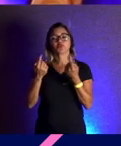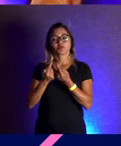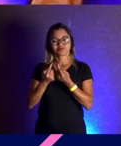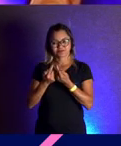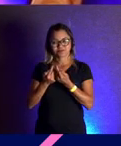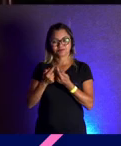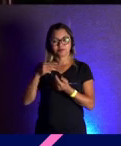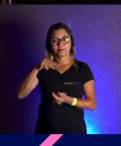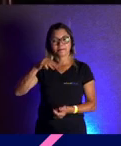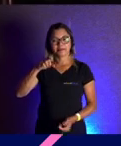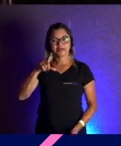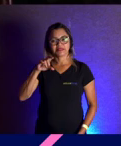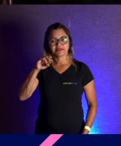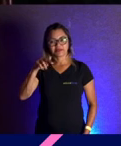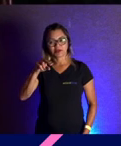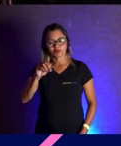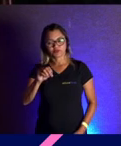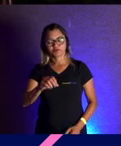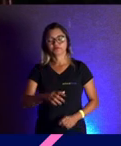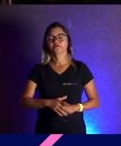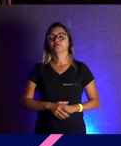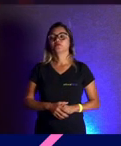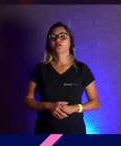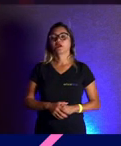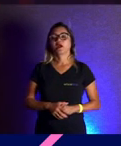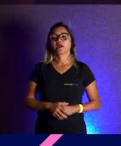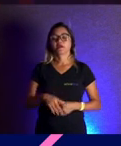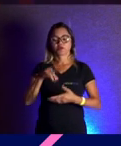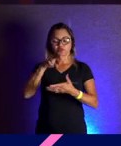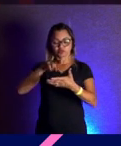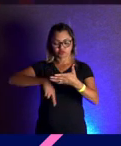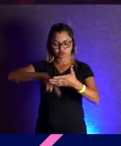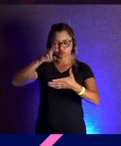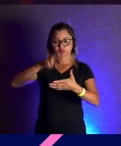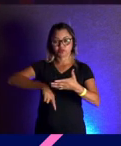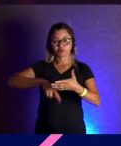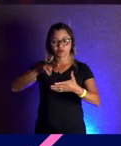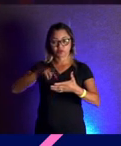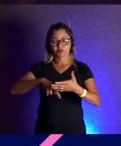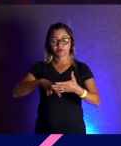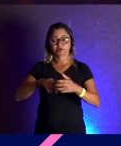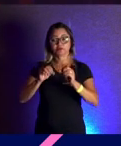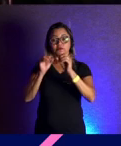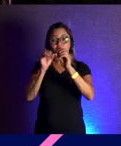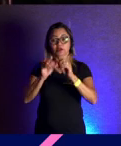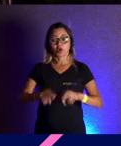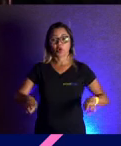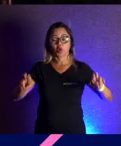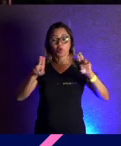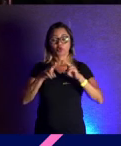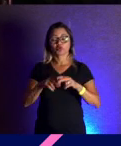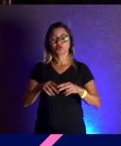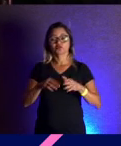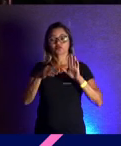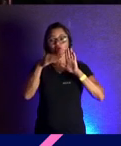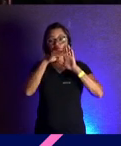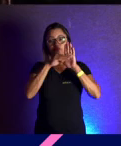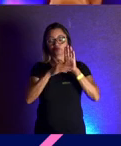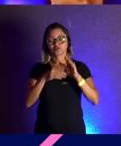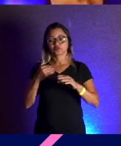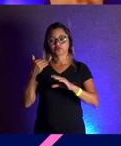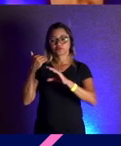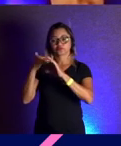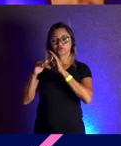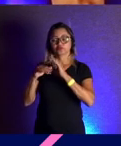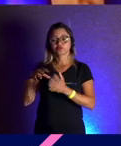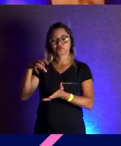UN format and structure, their careful documentation, and then they sent it to the team in construction in the capital, where I was working,